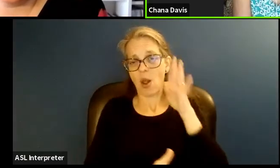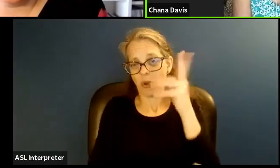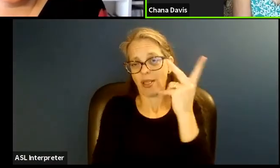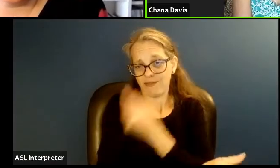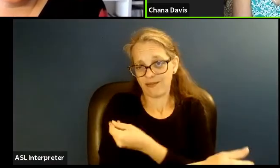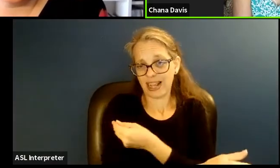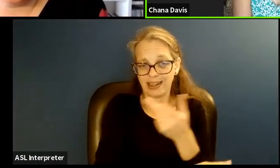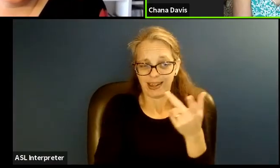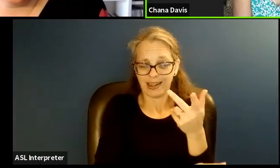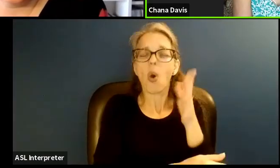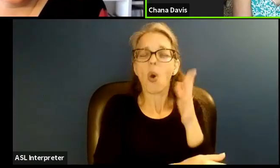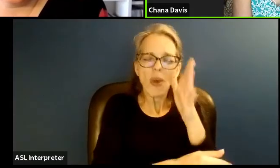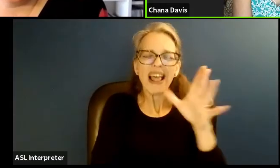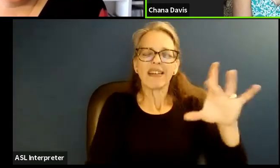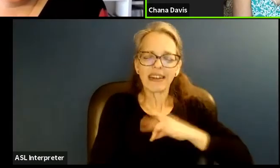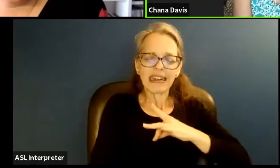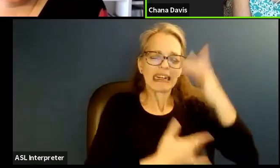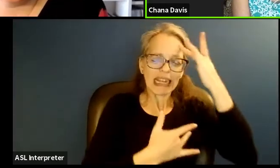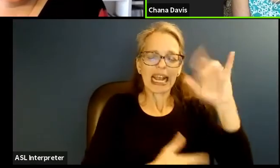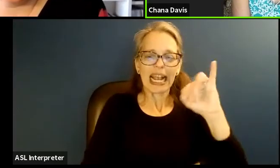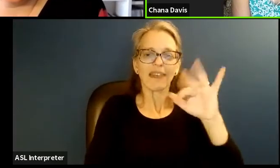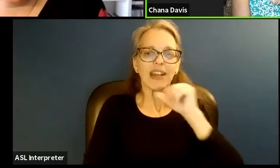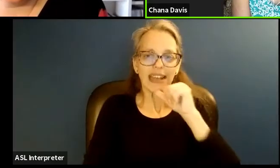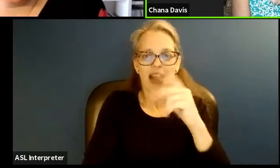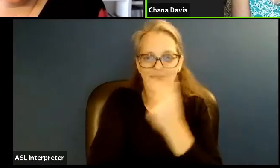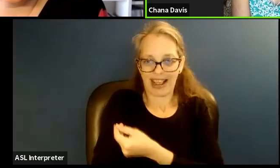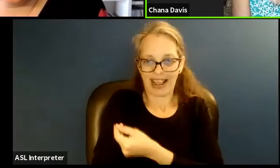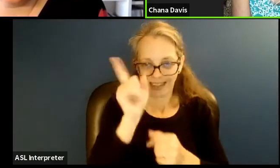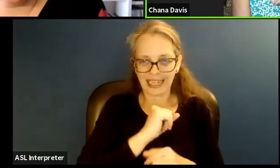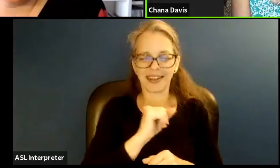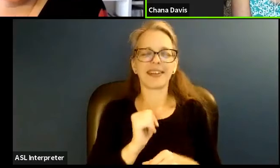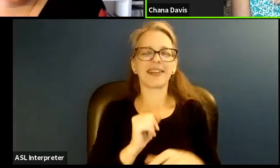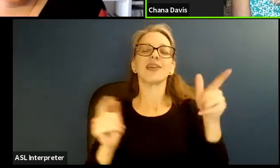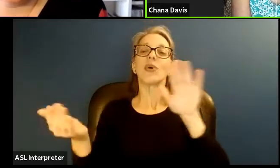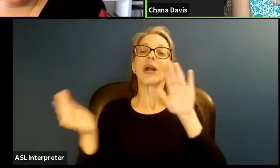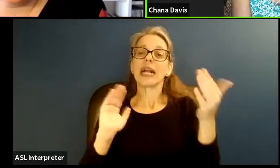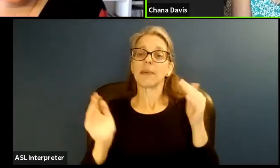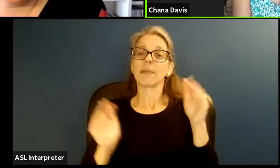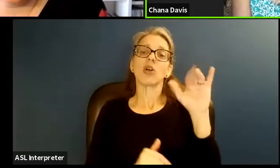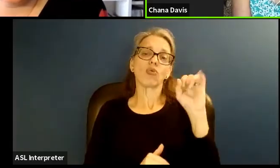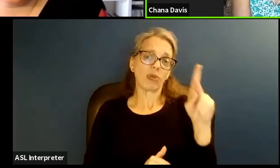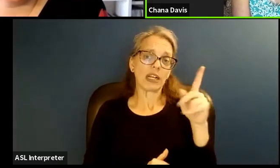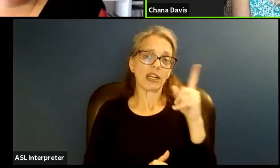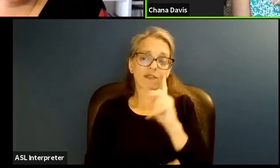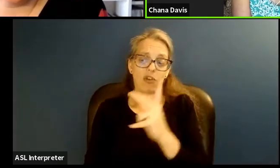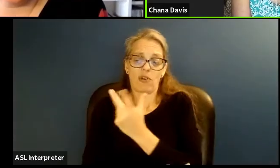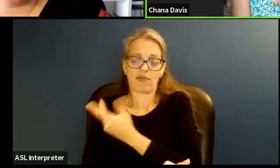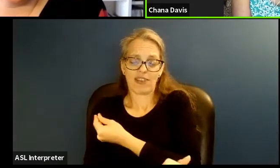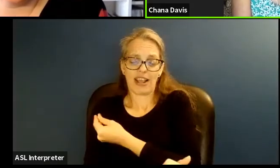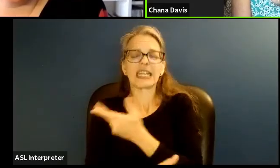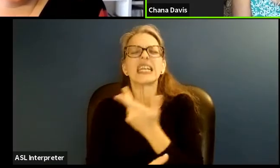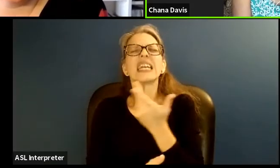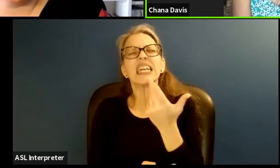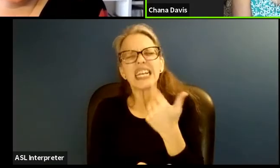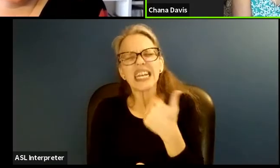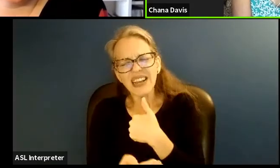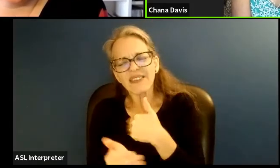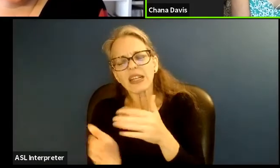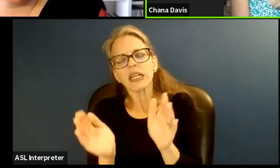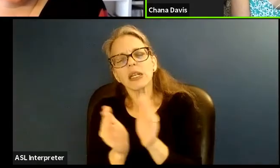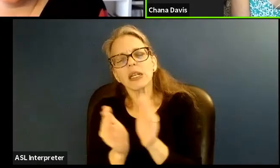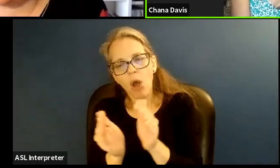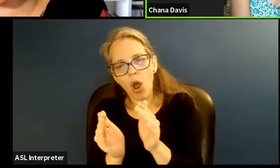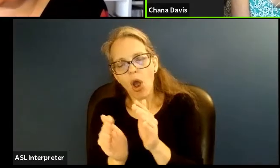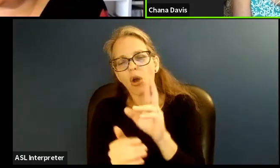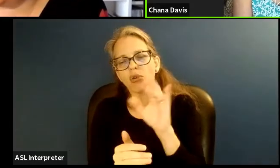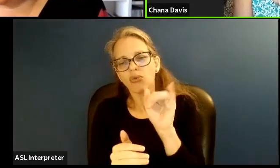so when you're looking at the risks of vaccine, and yes, there is going to be some small unknown risk, and that risk is